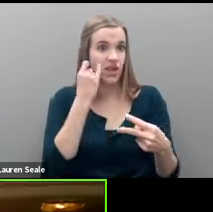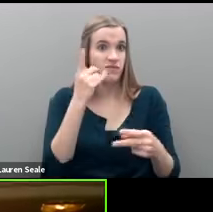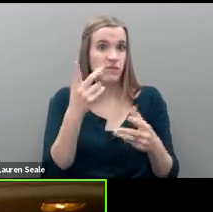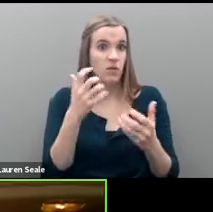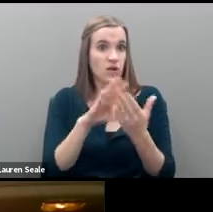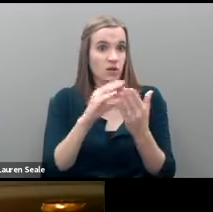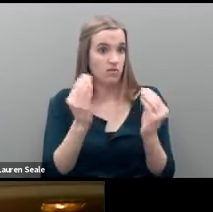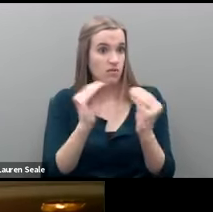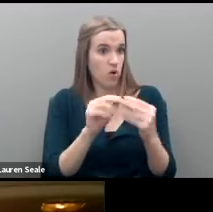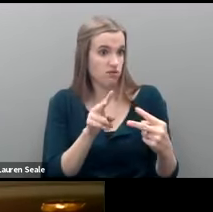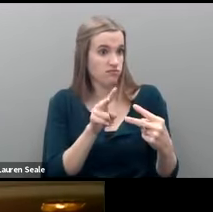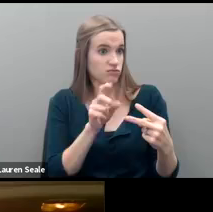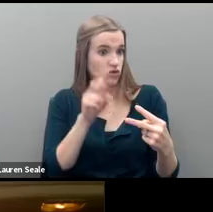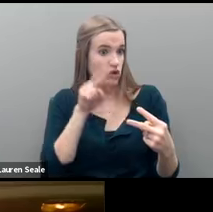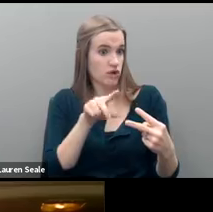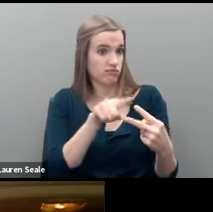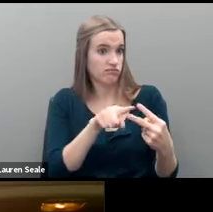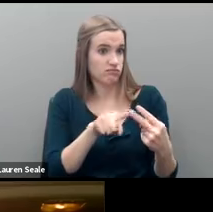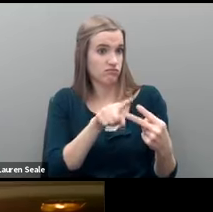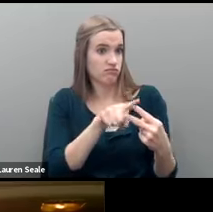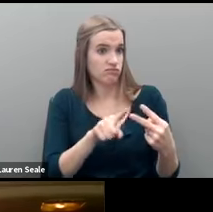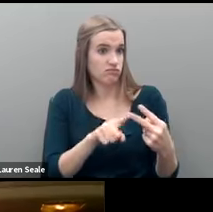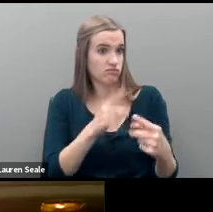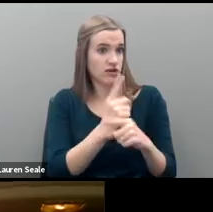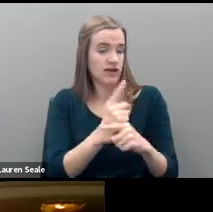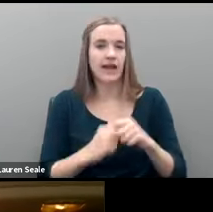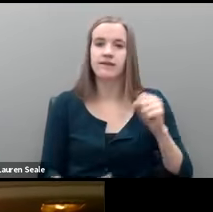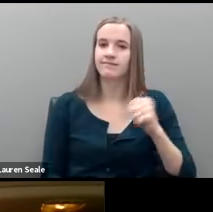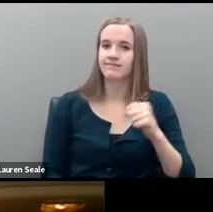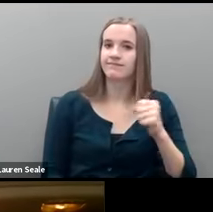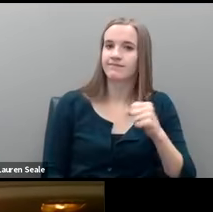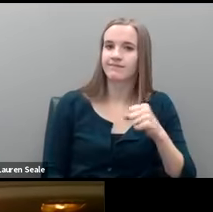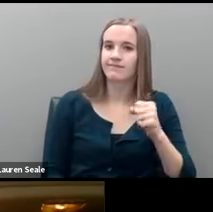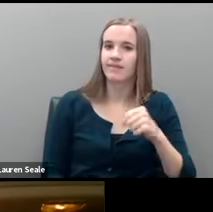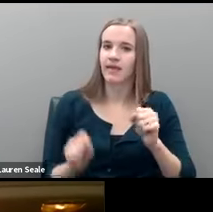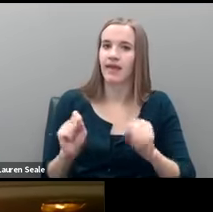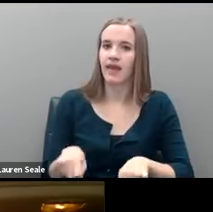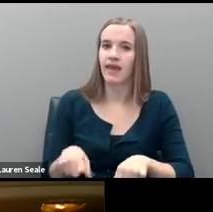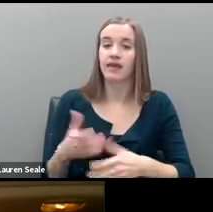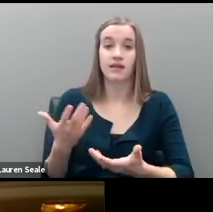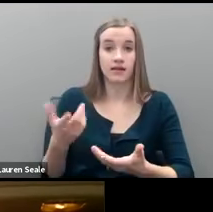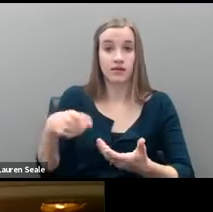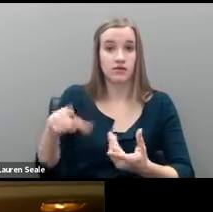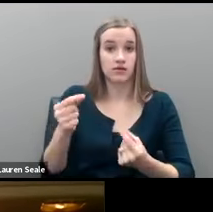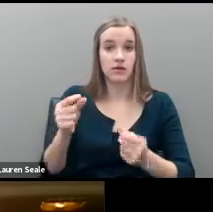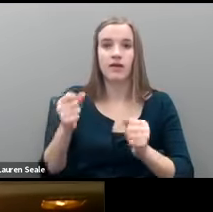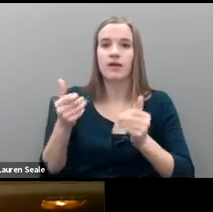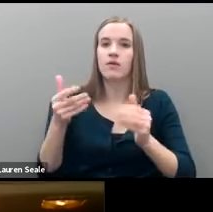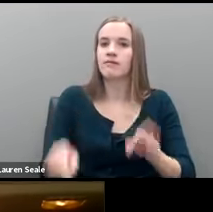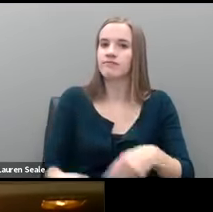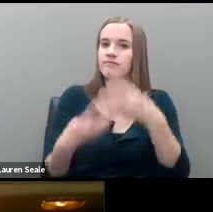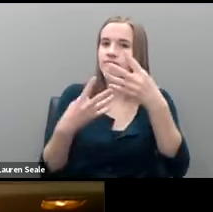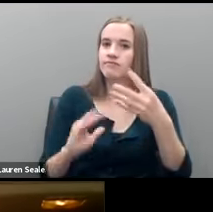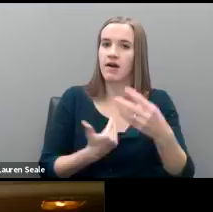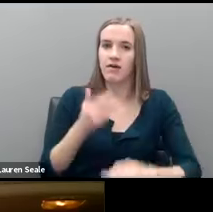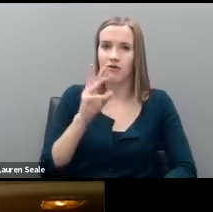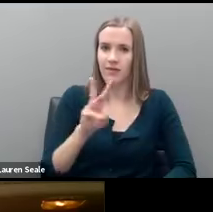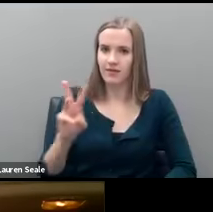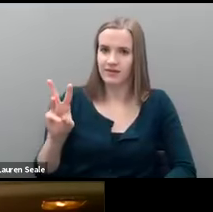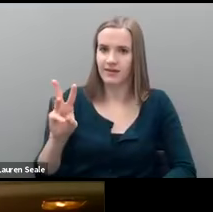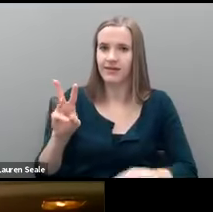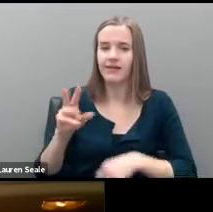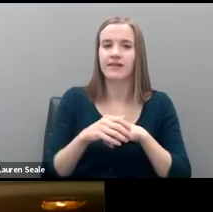you? Oh, absolutely, absolutely. So going to our website, and then sometimes,